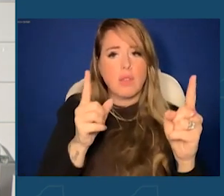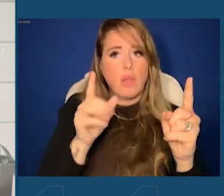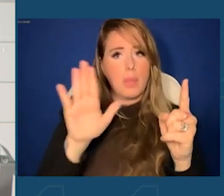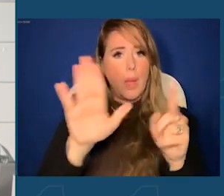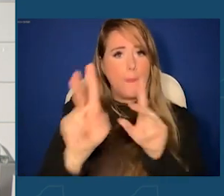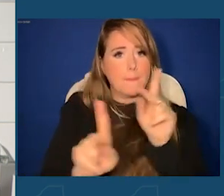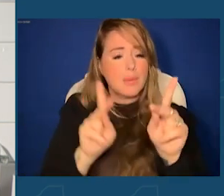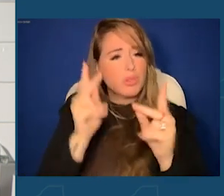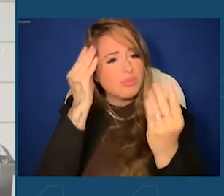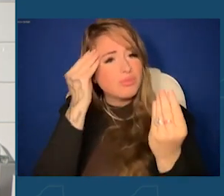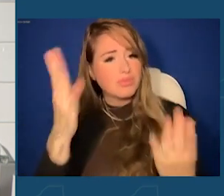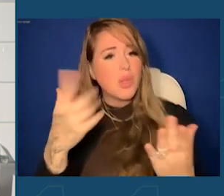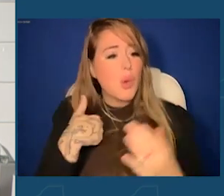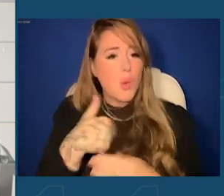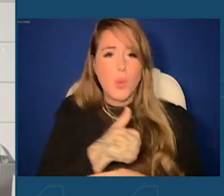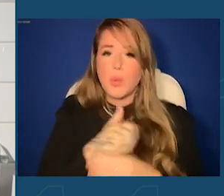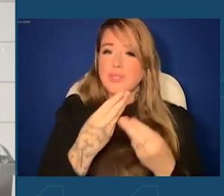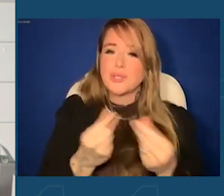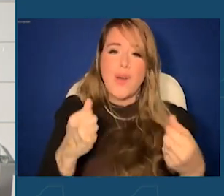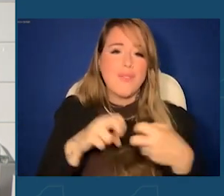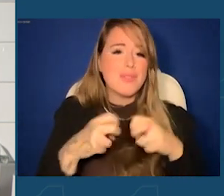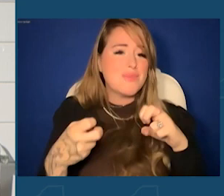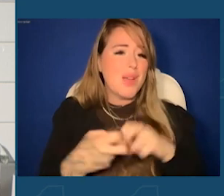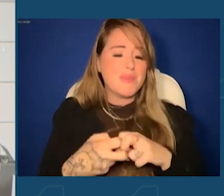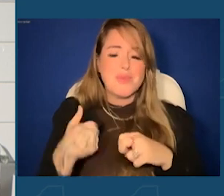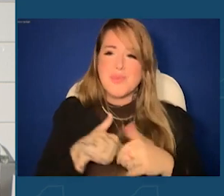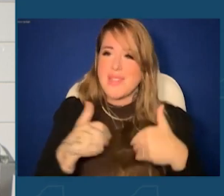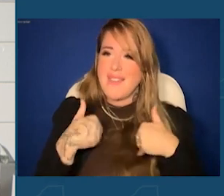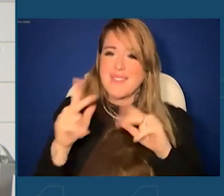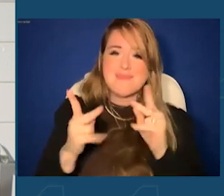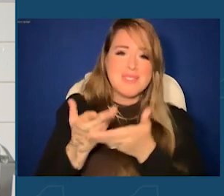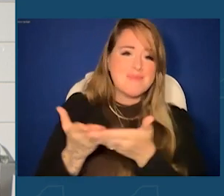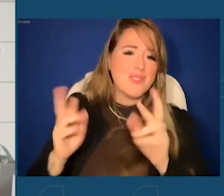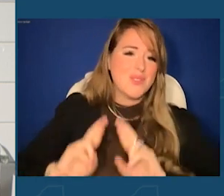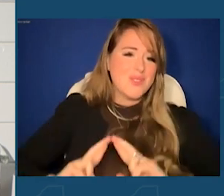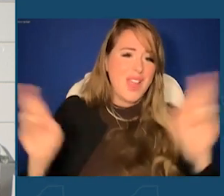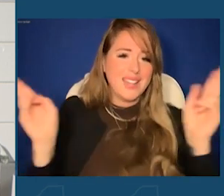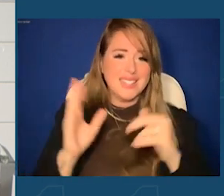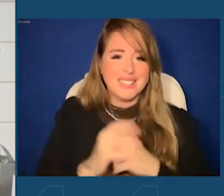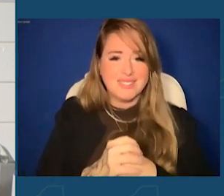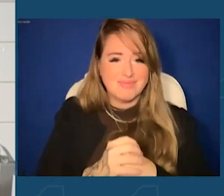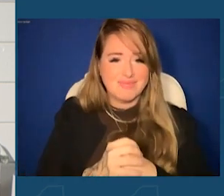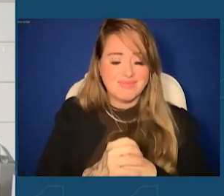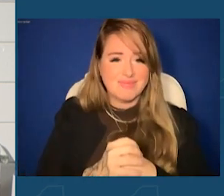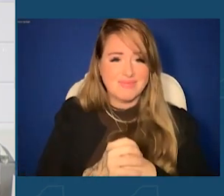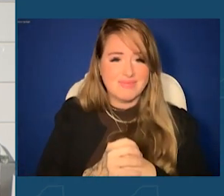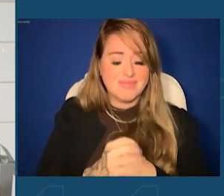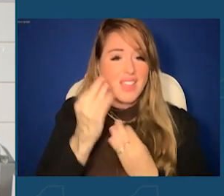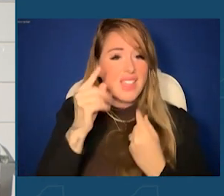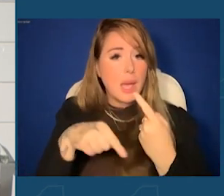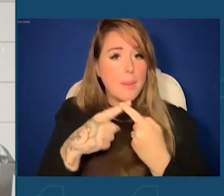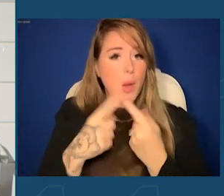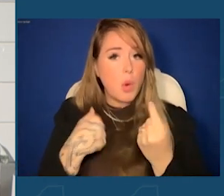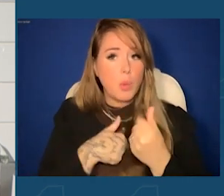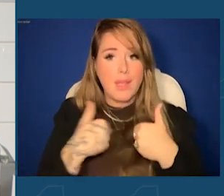say, we've solved this crisis. We have people. So when you think about what we have open right